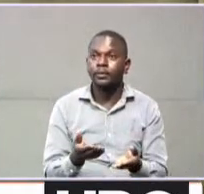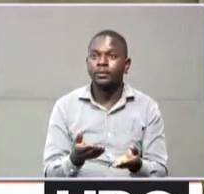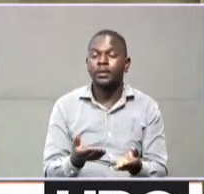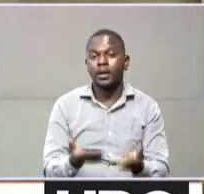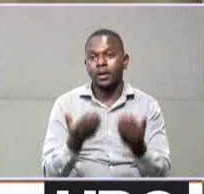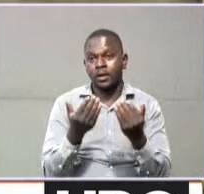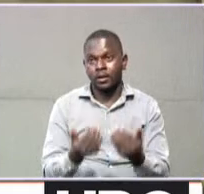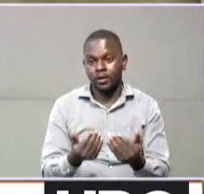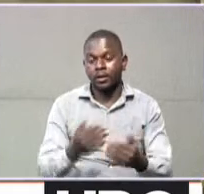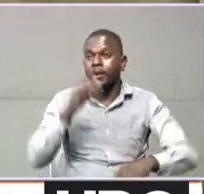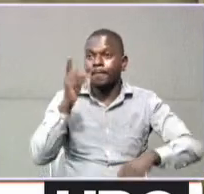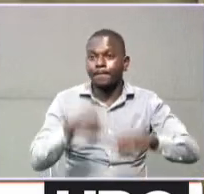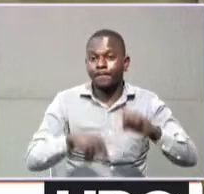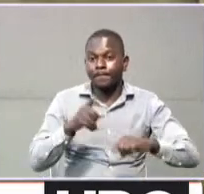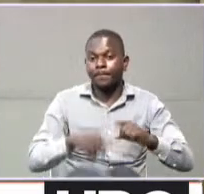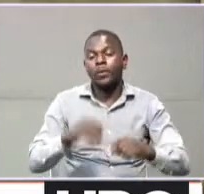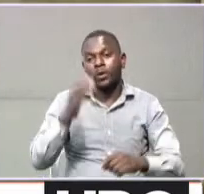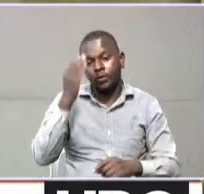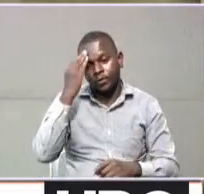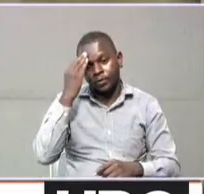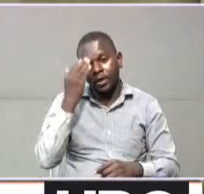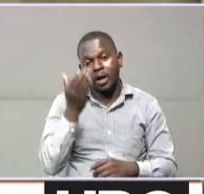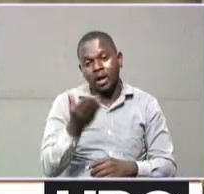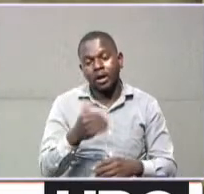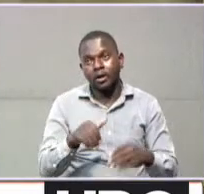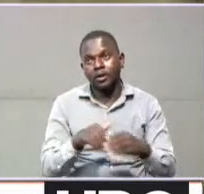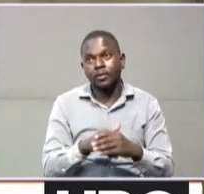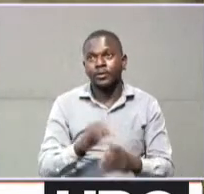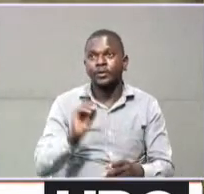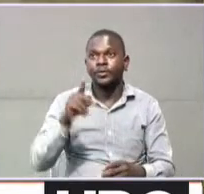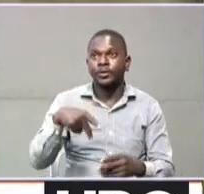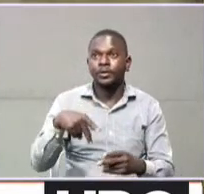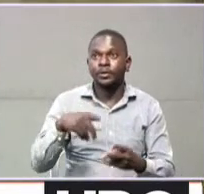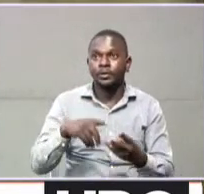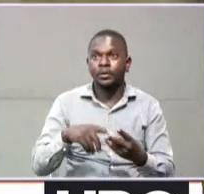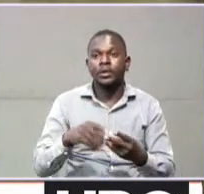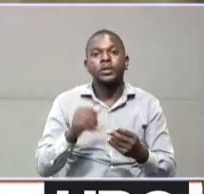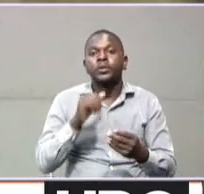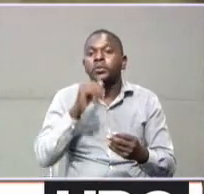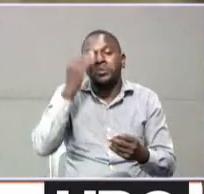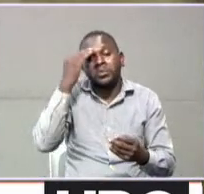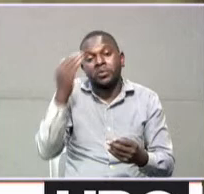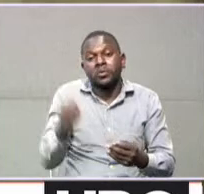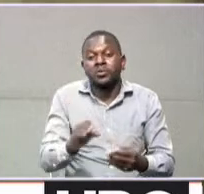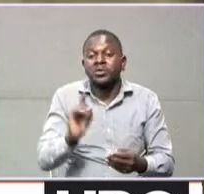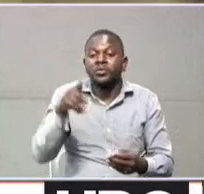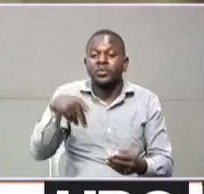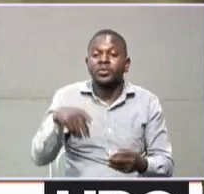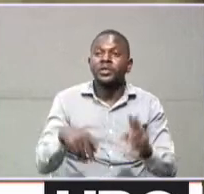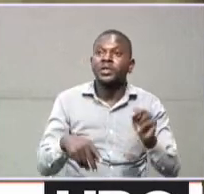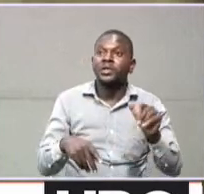so the party we know that as members here is dp we don't know dpnrm